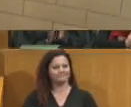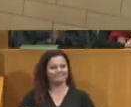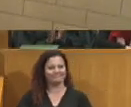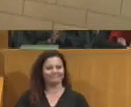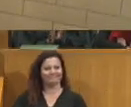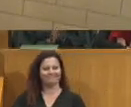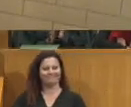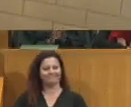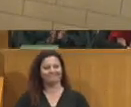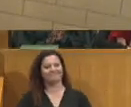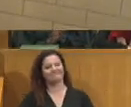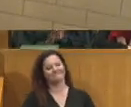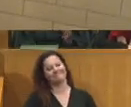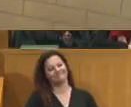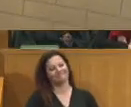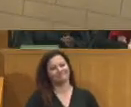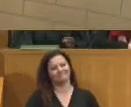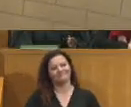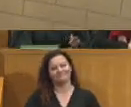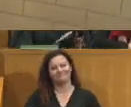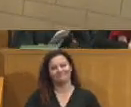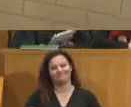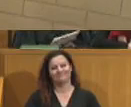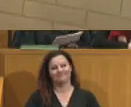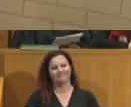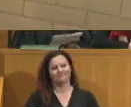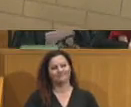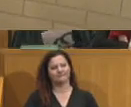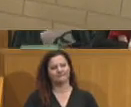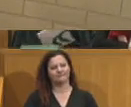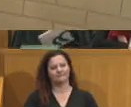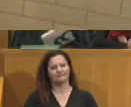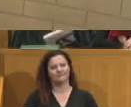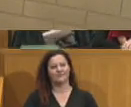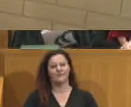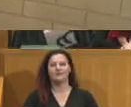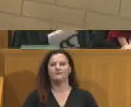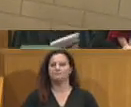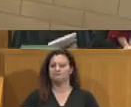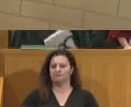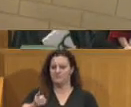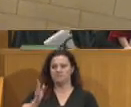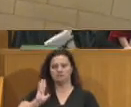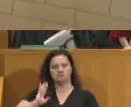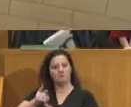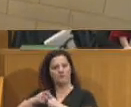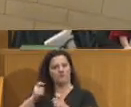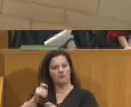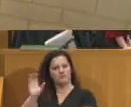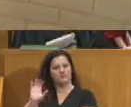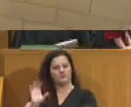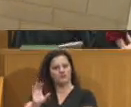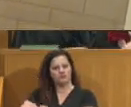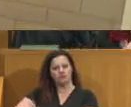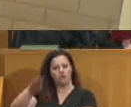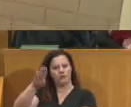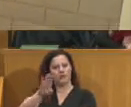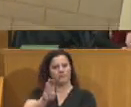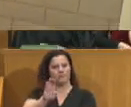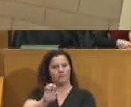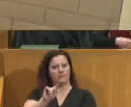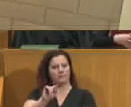Good evening again, everyone. Now I have the distinguished honor of presenting this year's Mayor